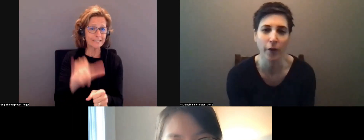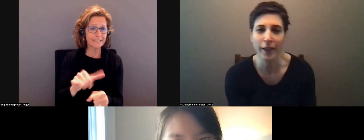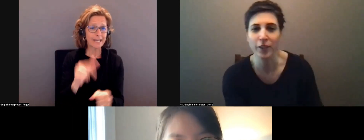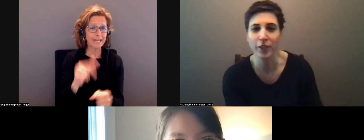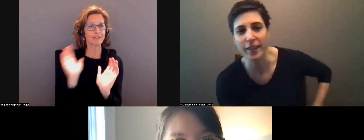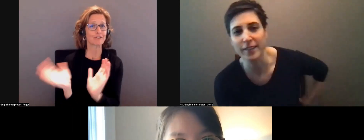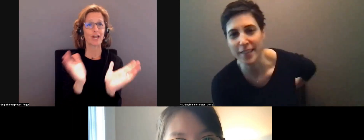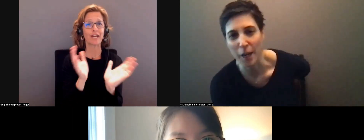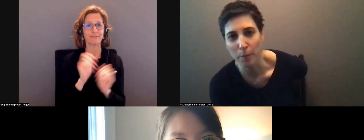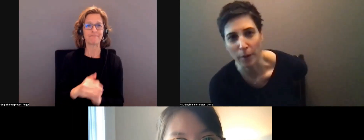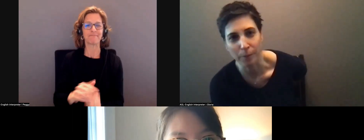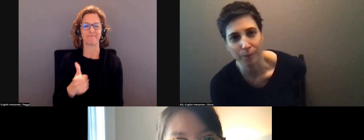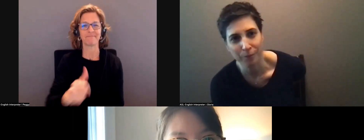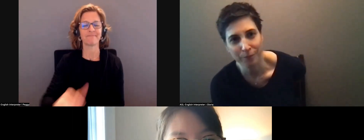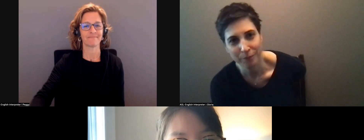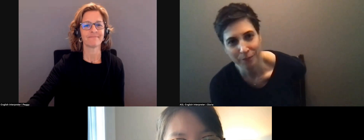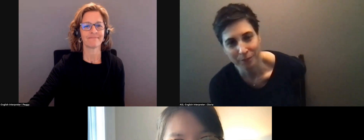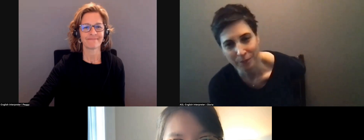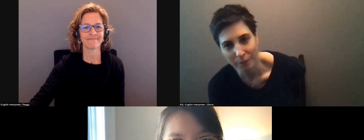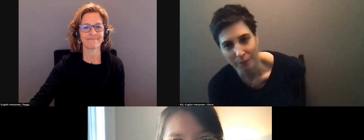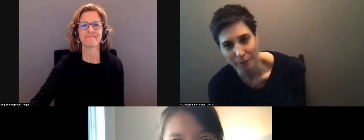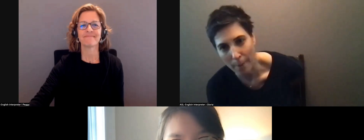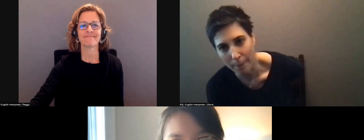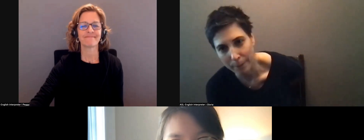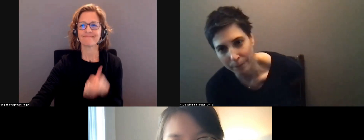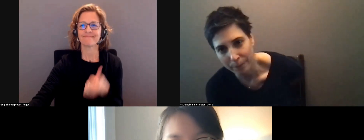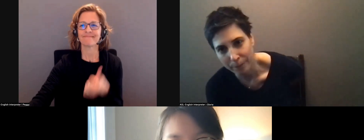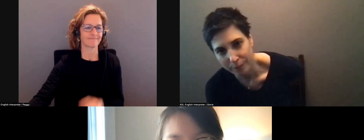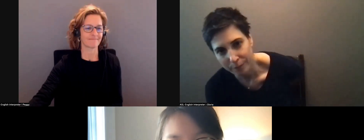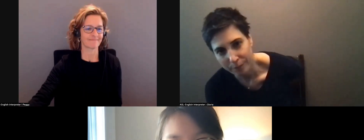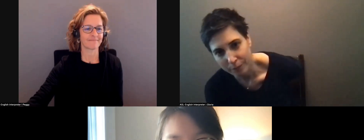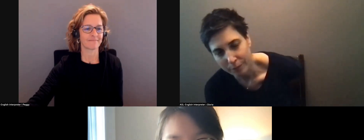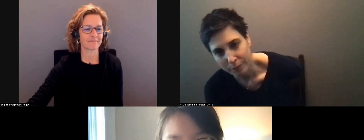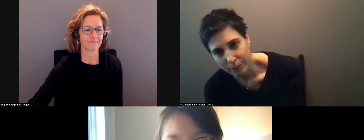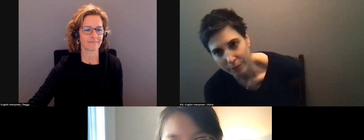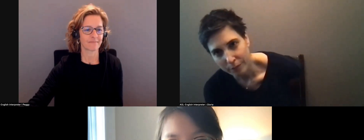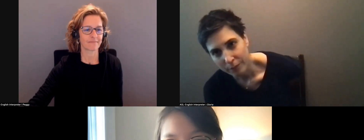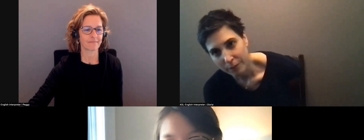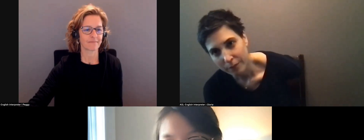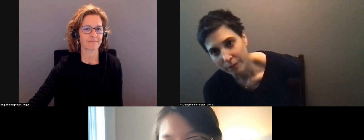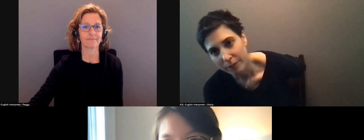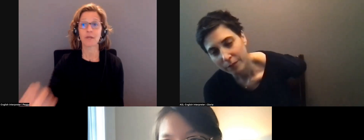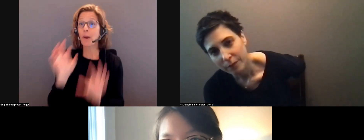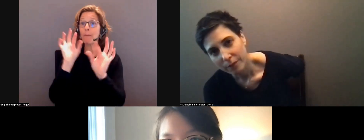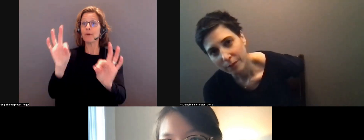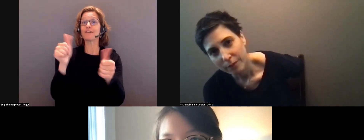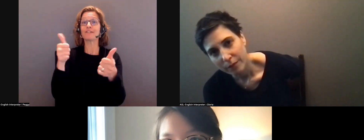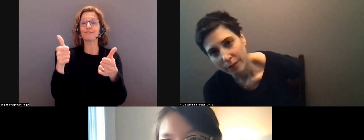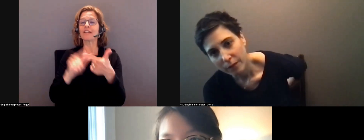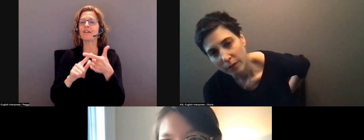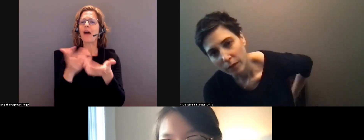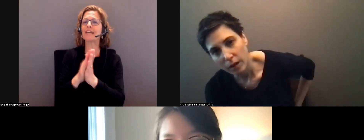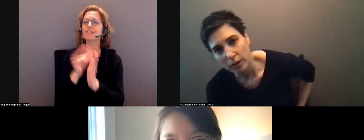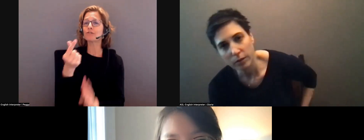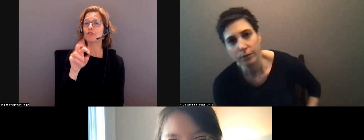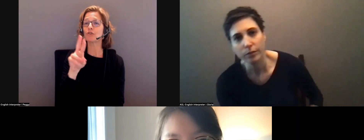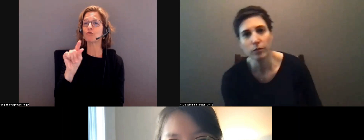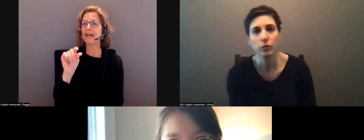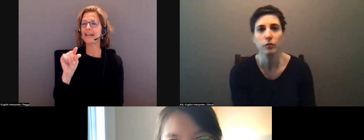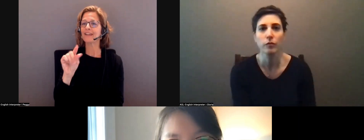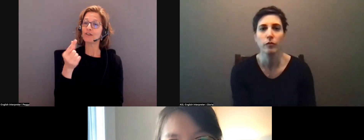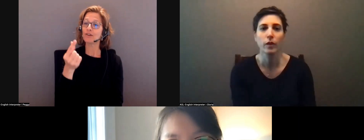And Greg just said he's staying put. Okay, perfect. All right. So Greg, thank you for